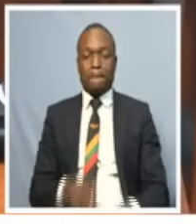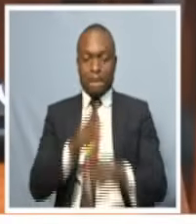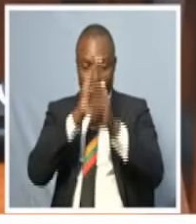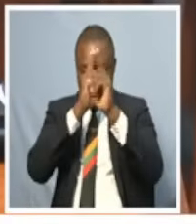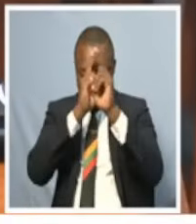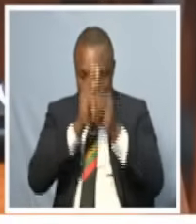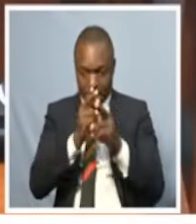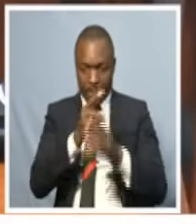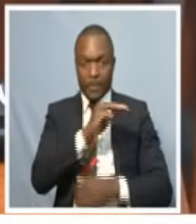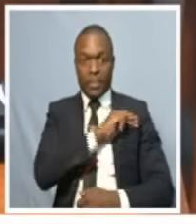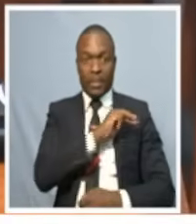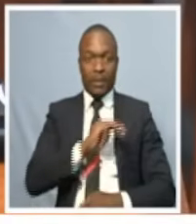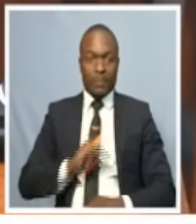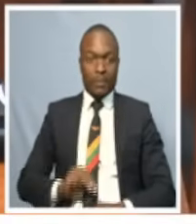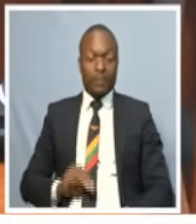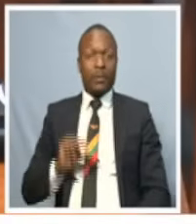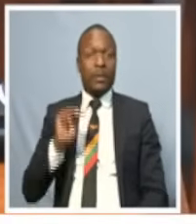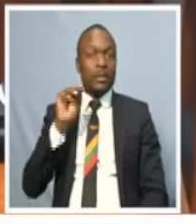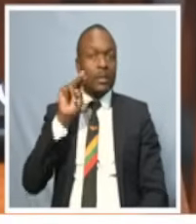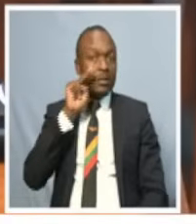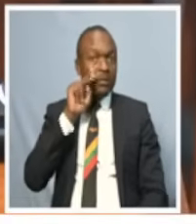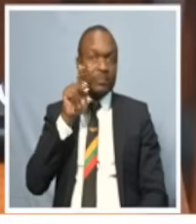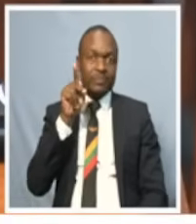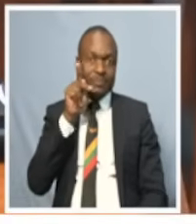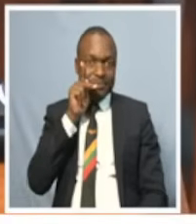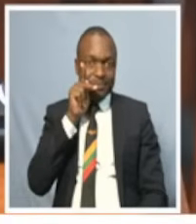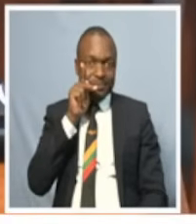The Honorable Member for Nakonde.